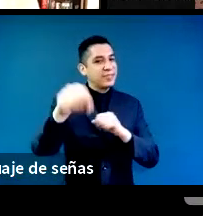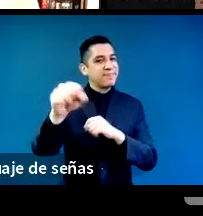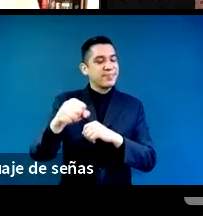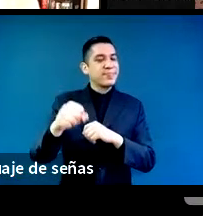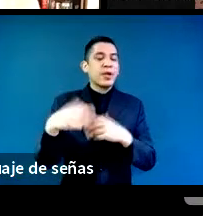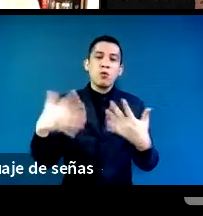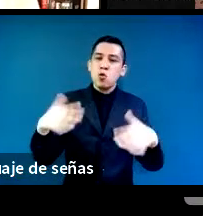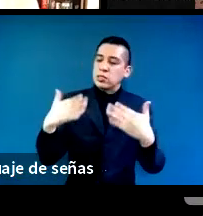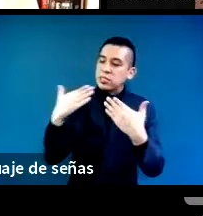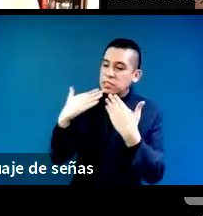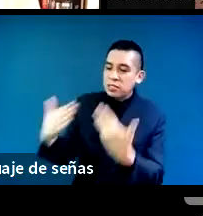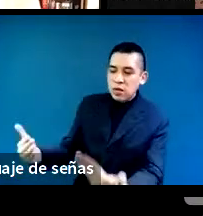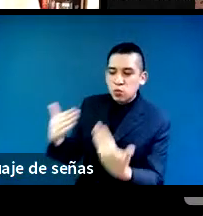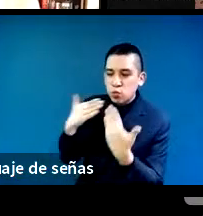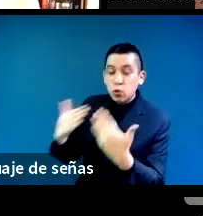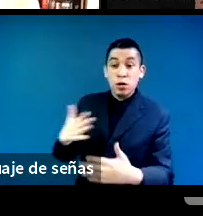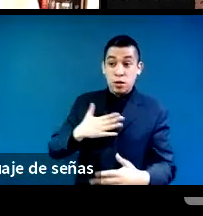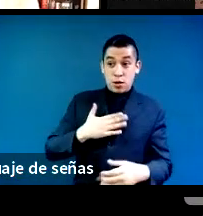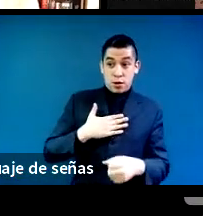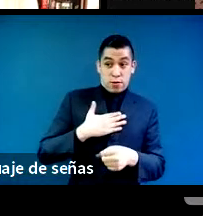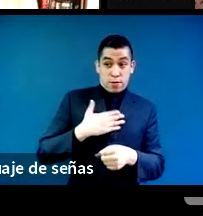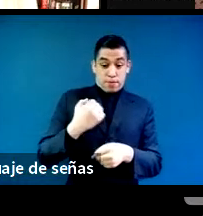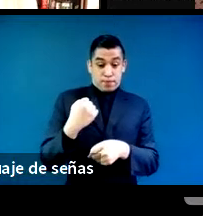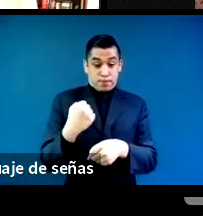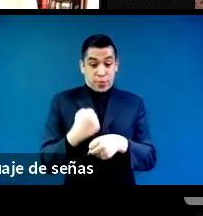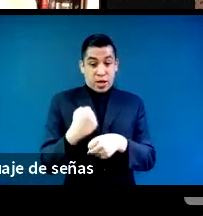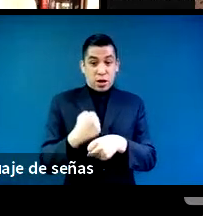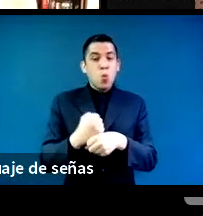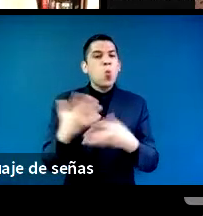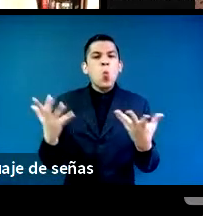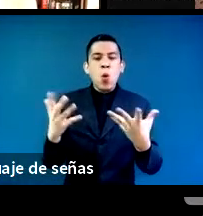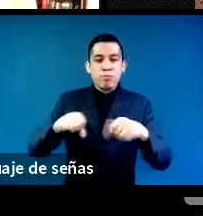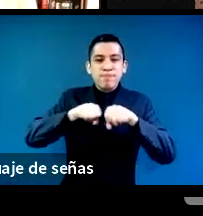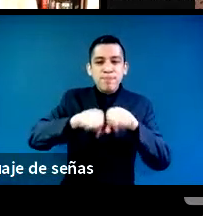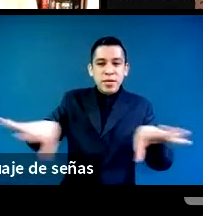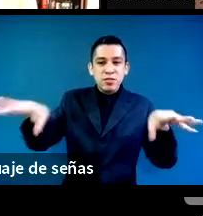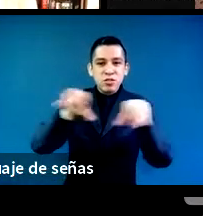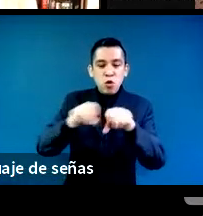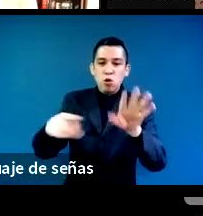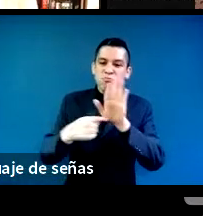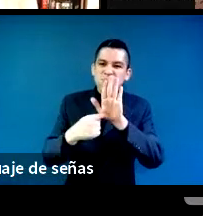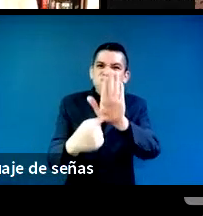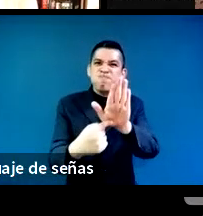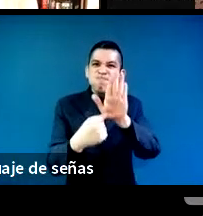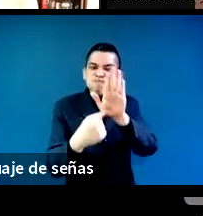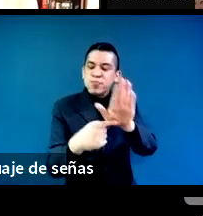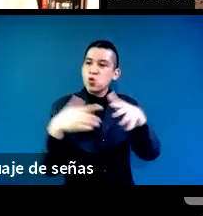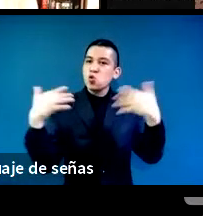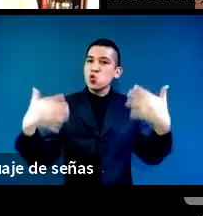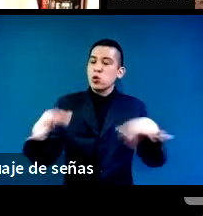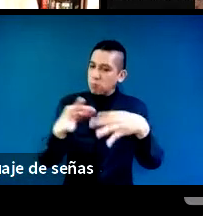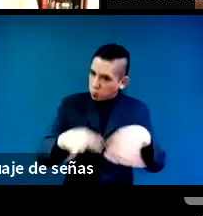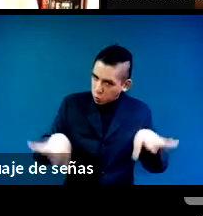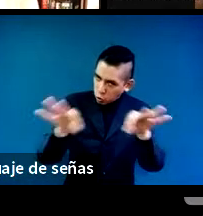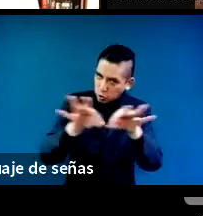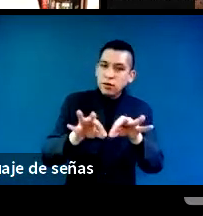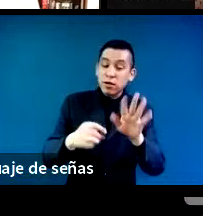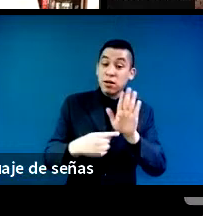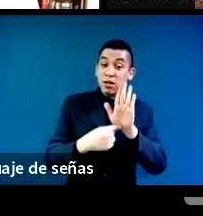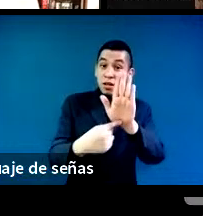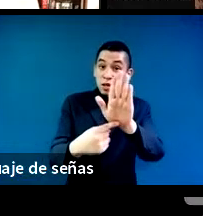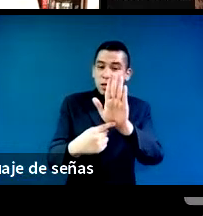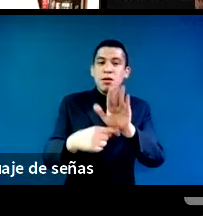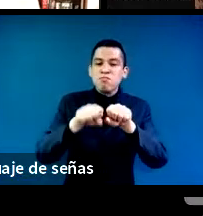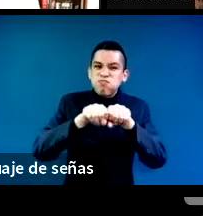stories have on the audience. And these are stories that have been told for centuries. And I think it is time to change our narrative. Just